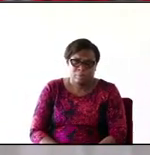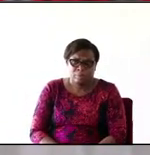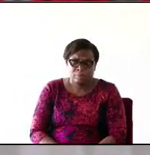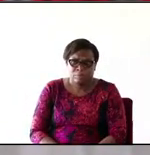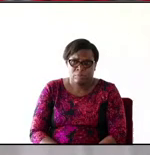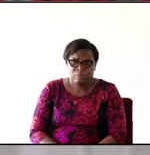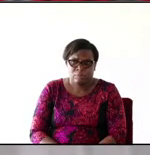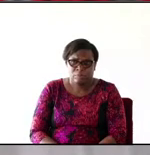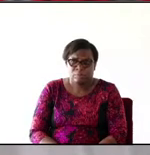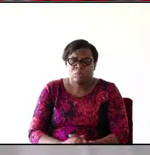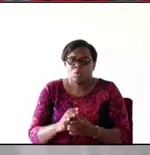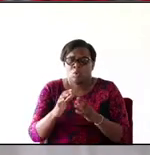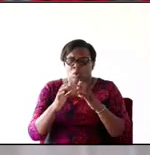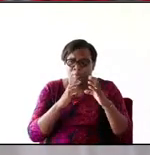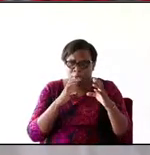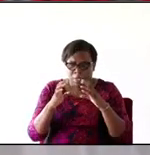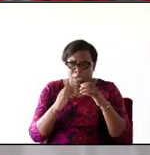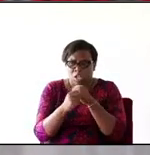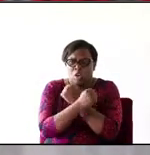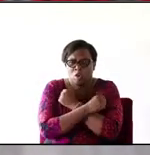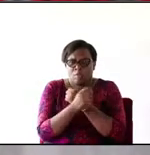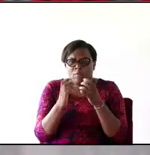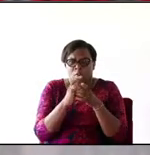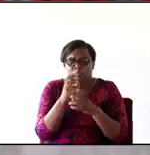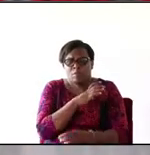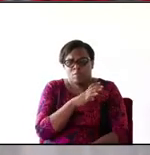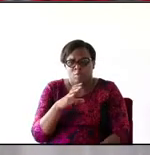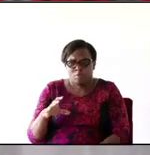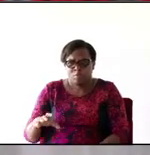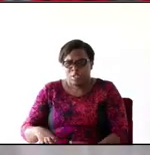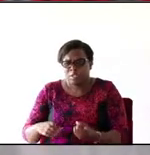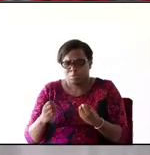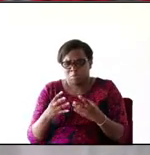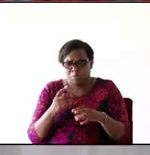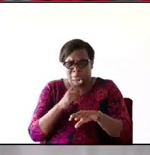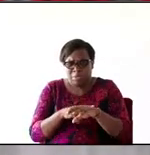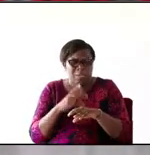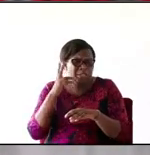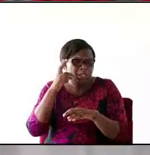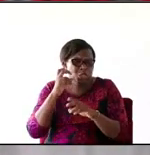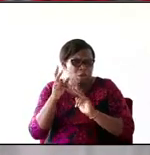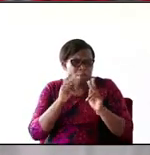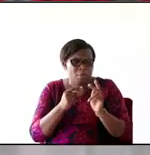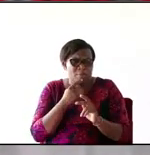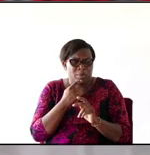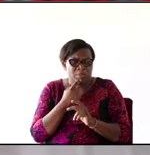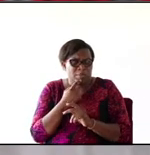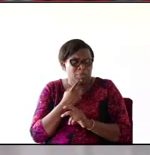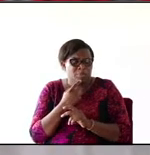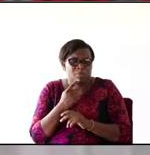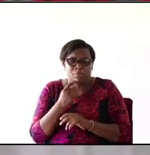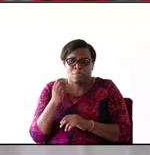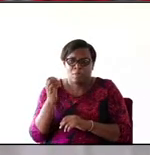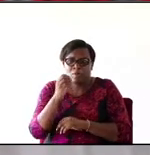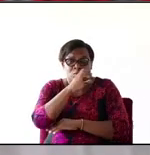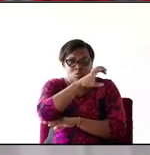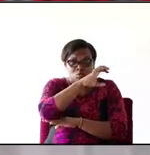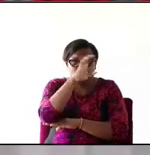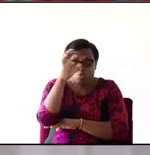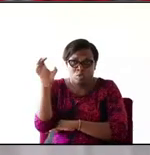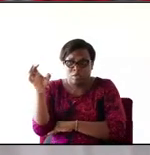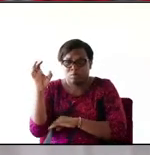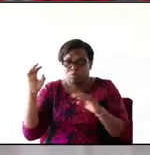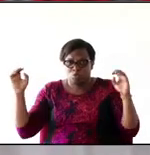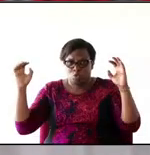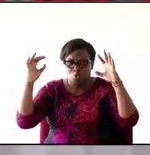communicate the love of Christ. You often hear people say, when it's crusade time,